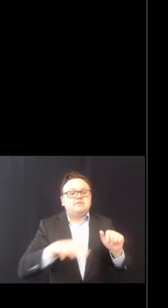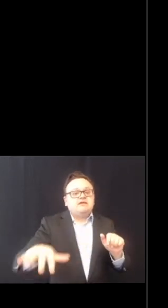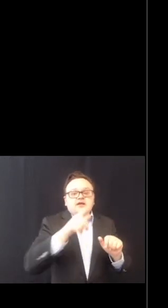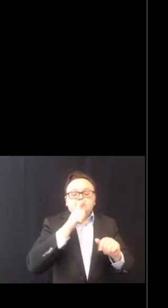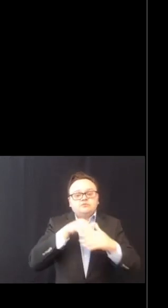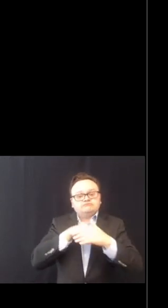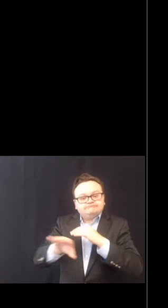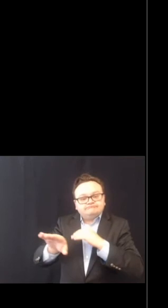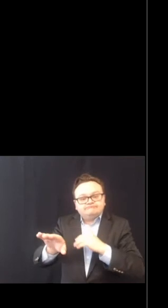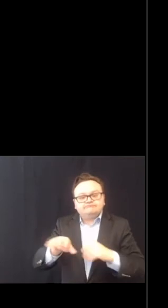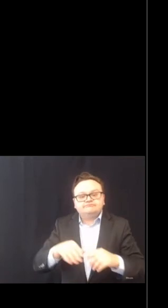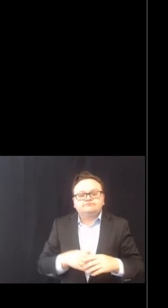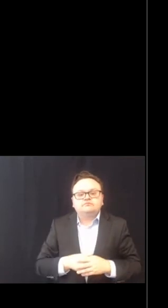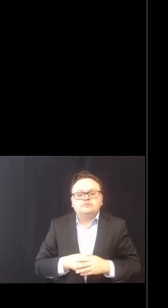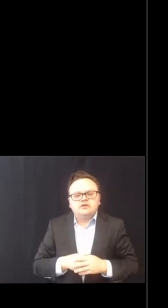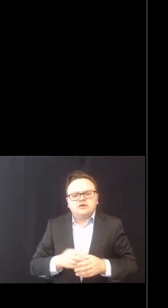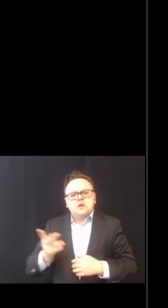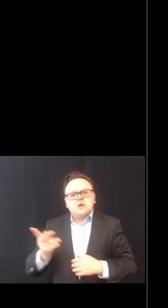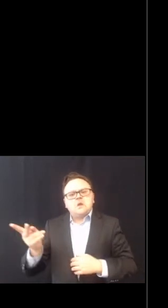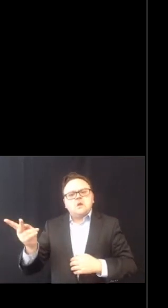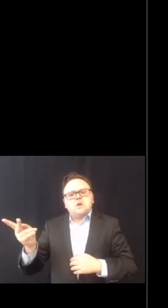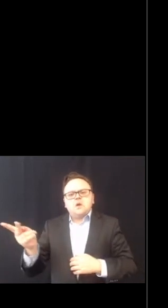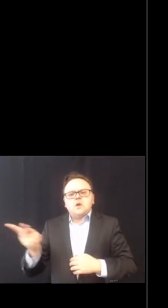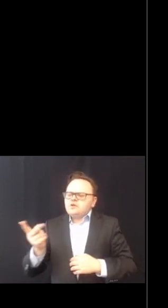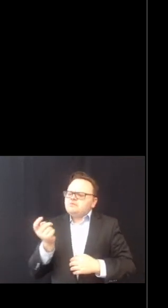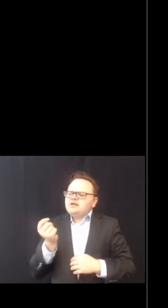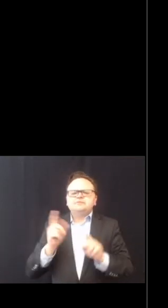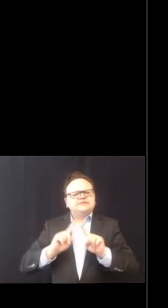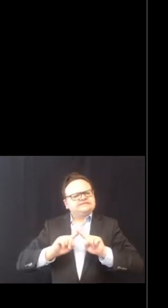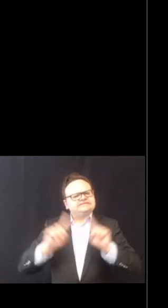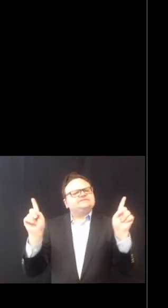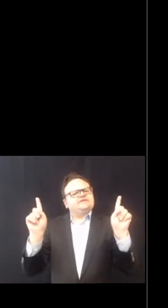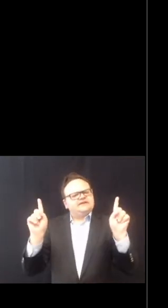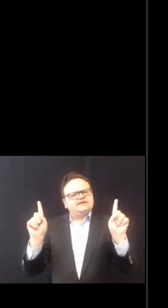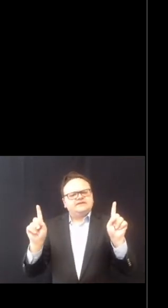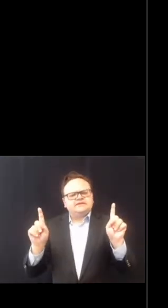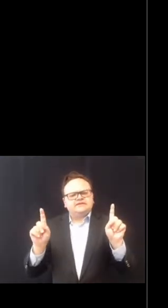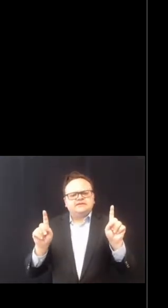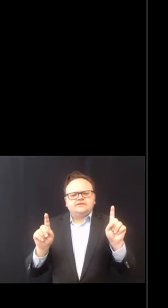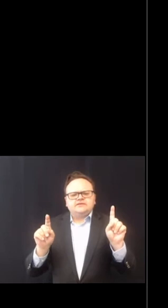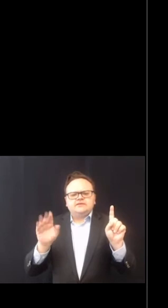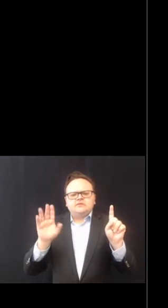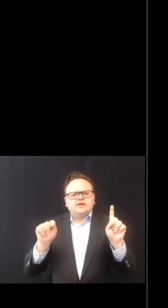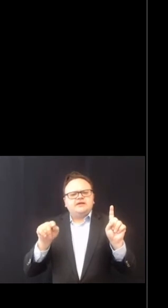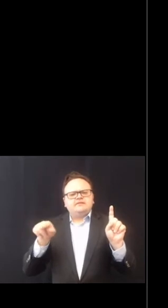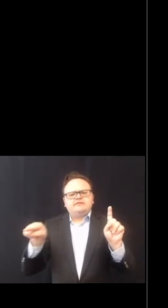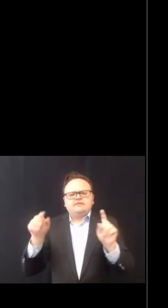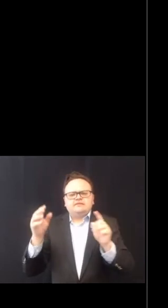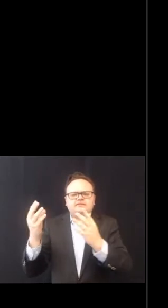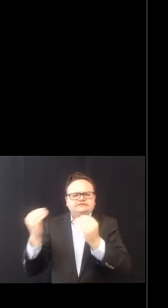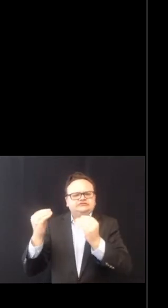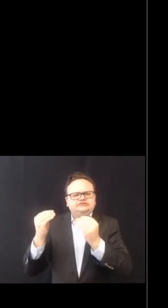Working with people outside of the norm of what you would normally, work with, and really teaching a lot about the way that we interact